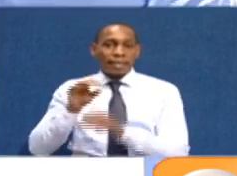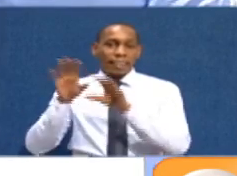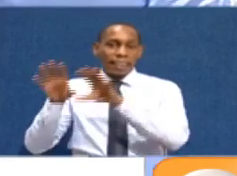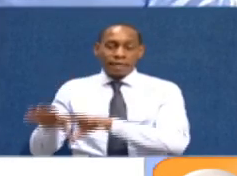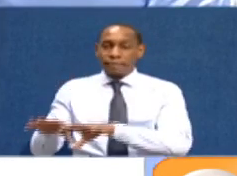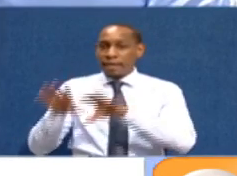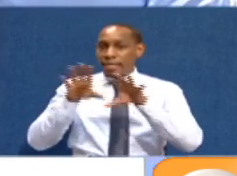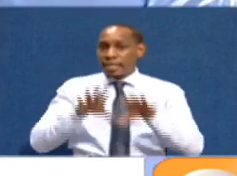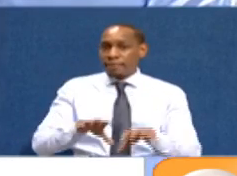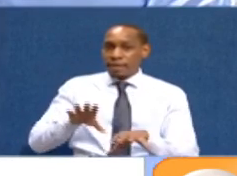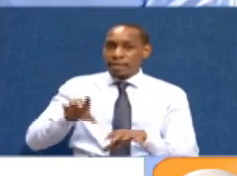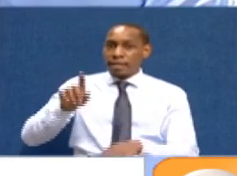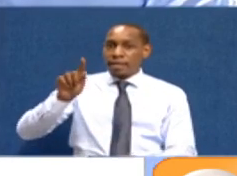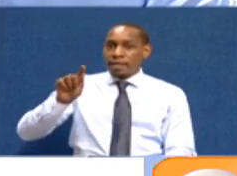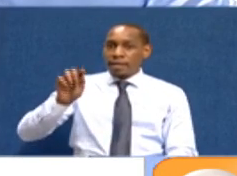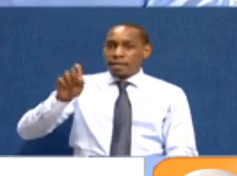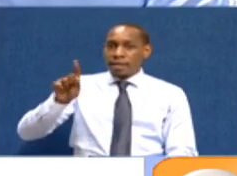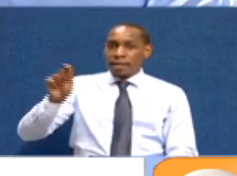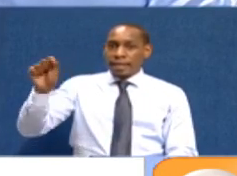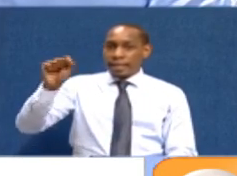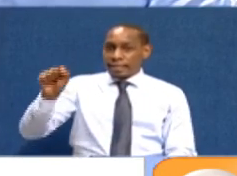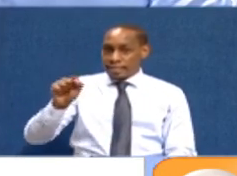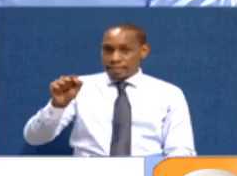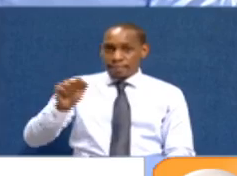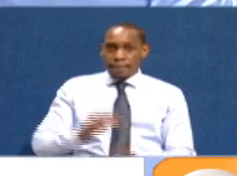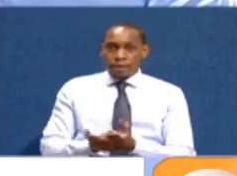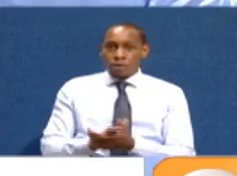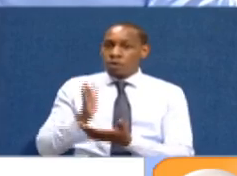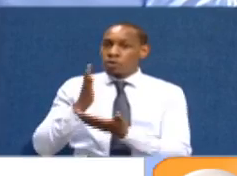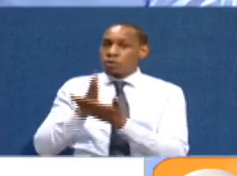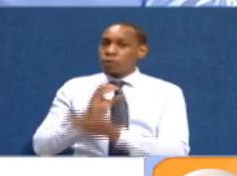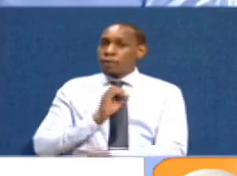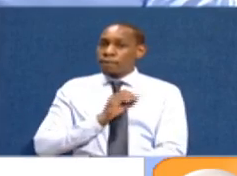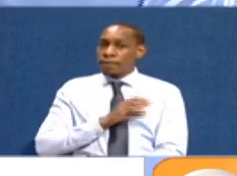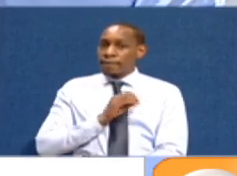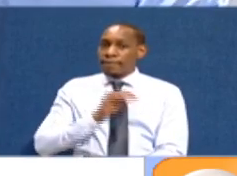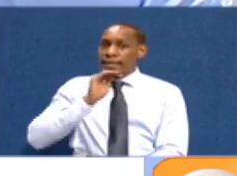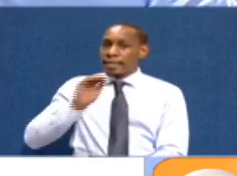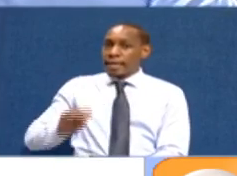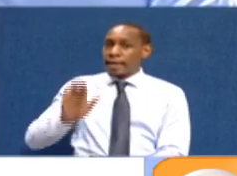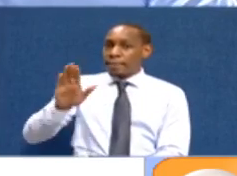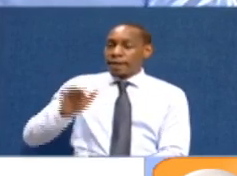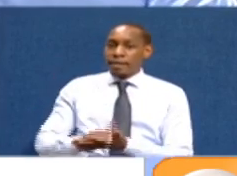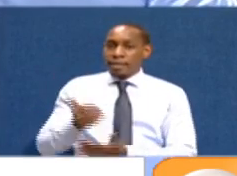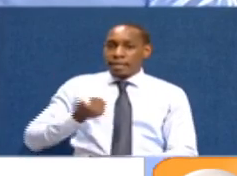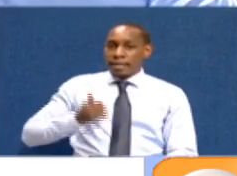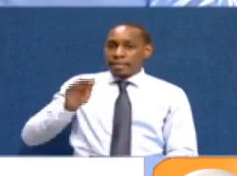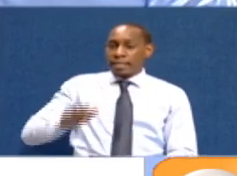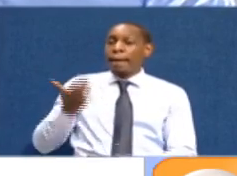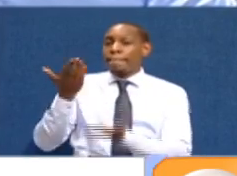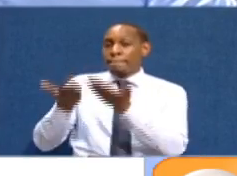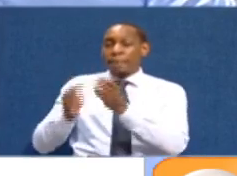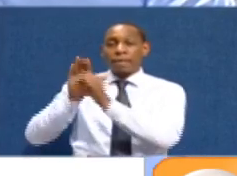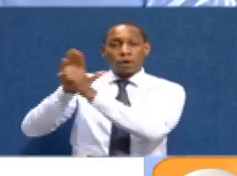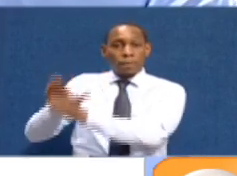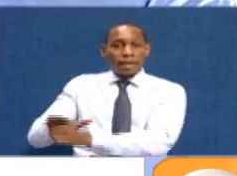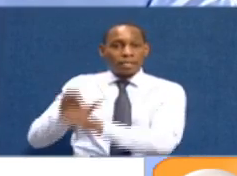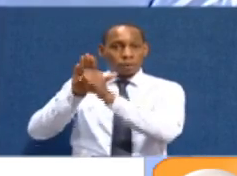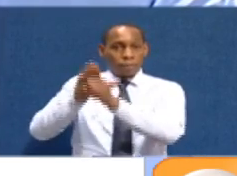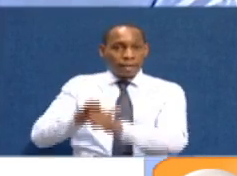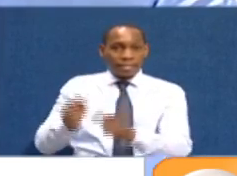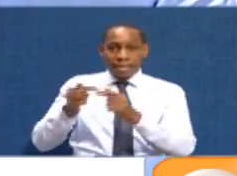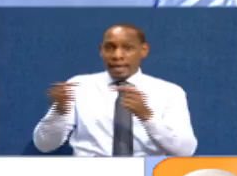Texas, no less. Yeah. I mean, are you afraid your son, your daughter, might be discriminated